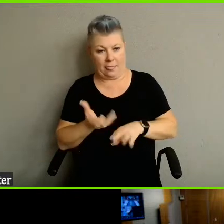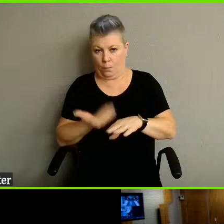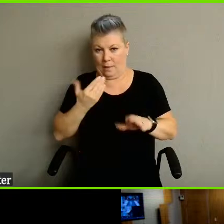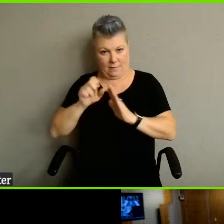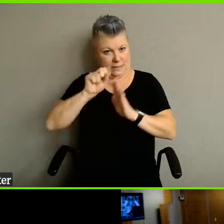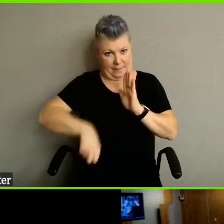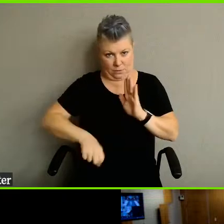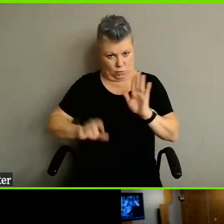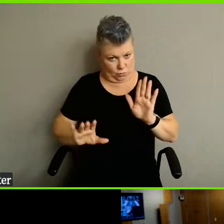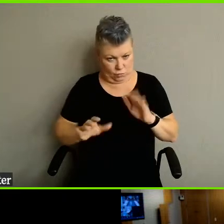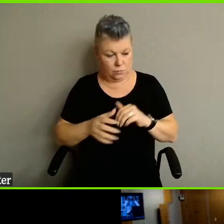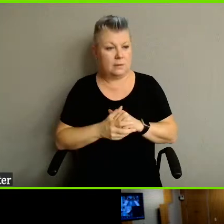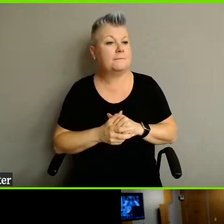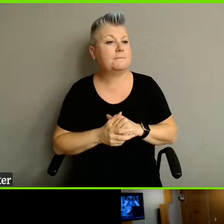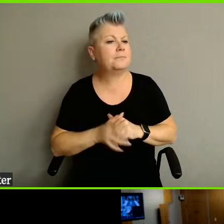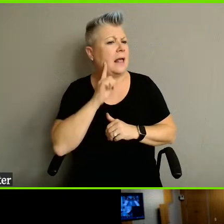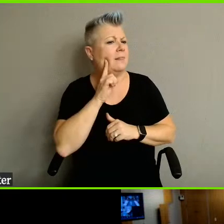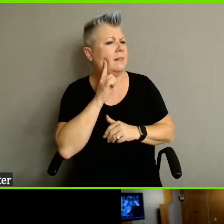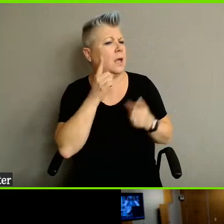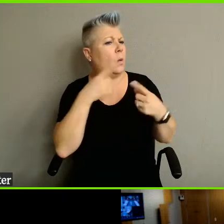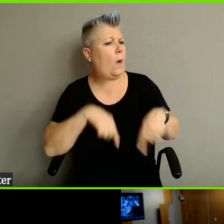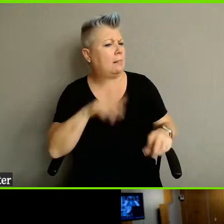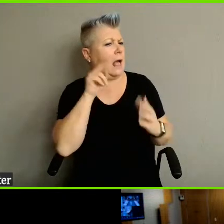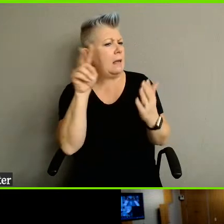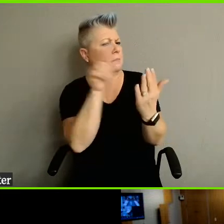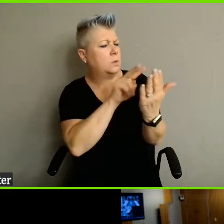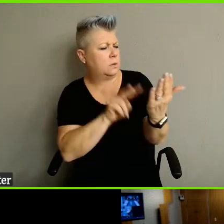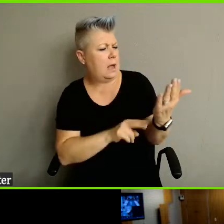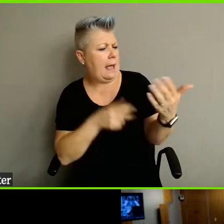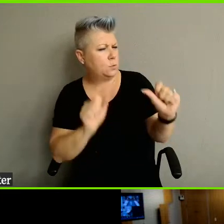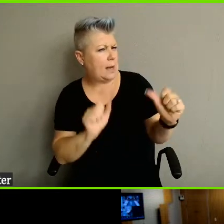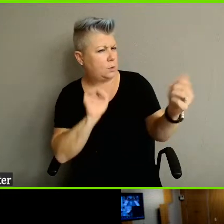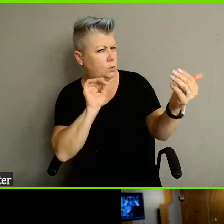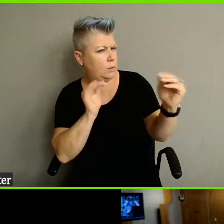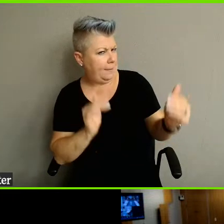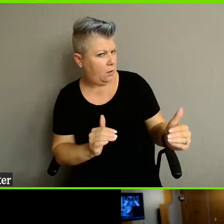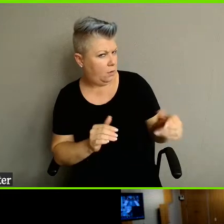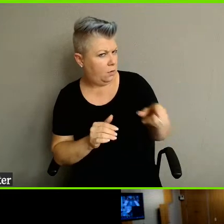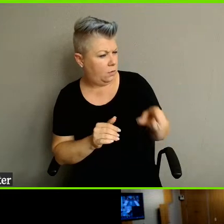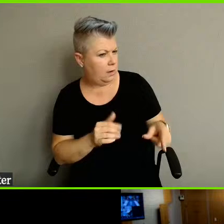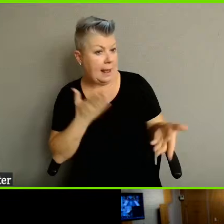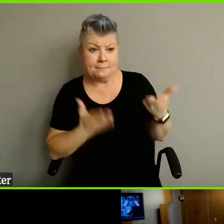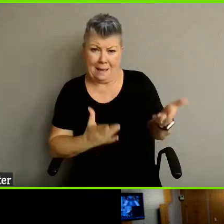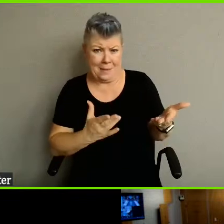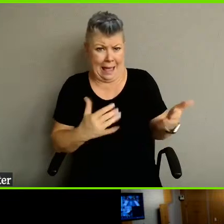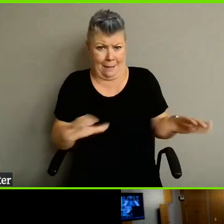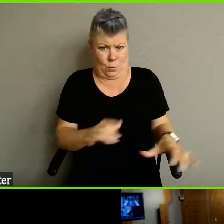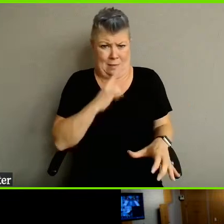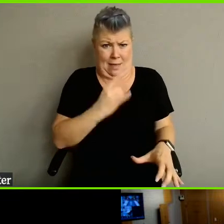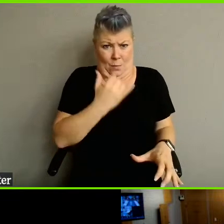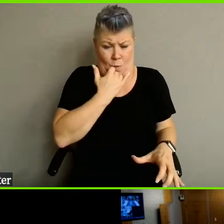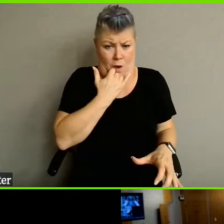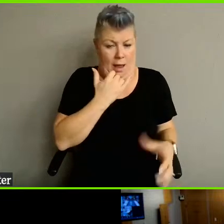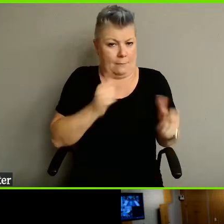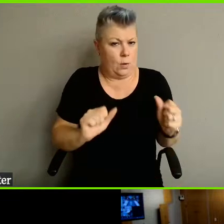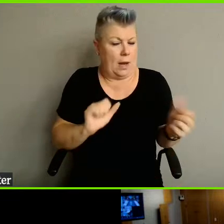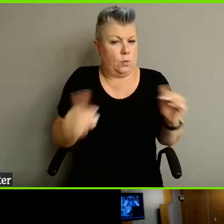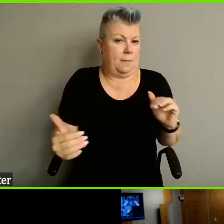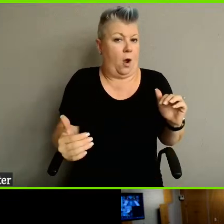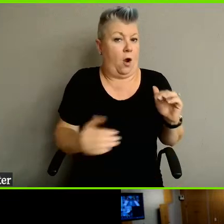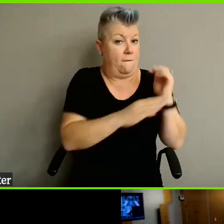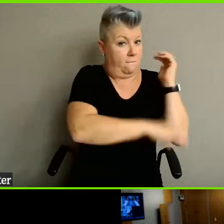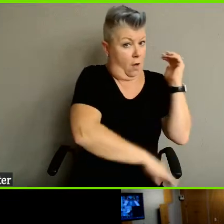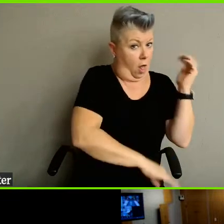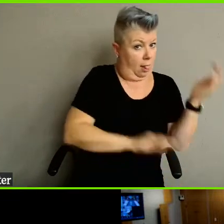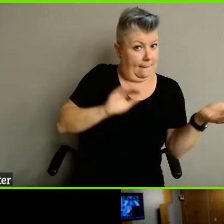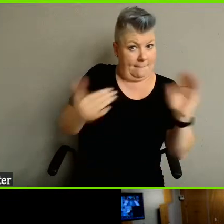Is there a way to, because I think when I look at it, at least what I'm really trying to do is compare, and maybe I'm doing this wrong, but I'm trying to compare the fall to the spring,